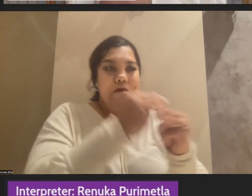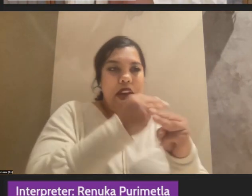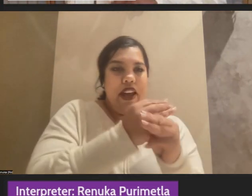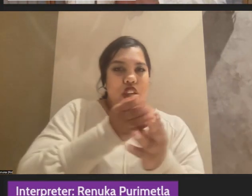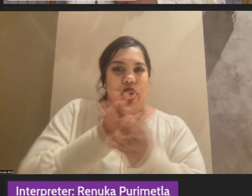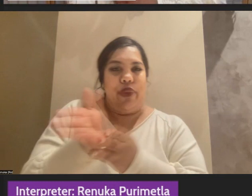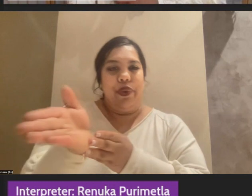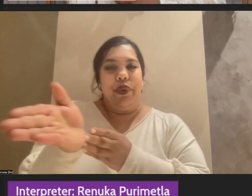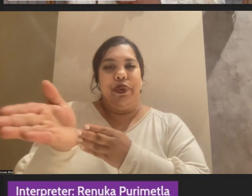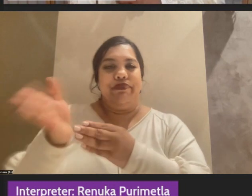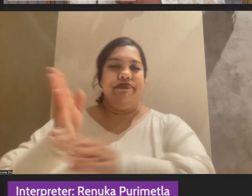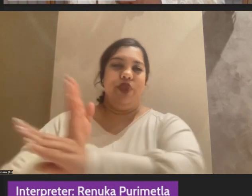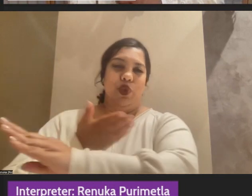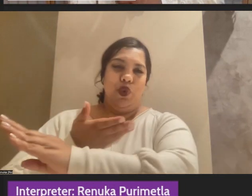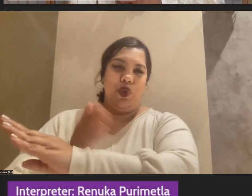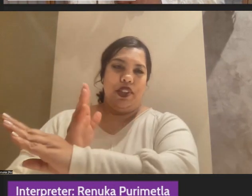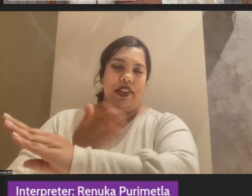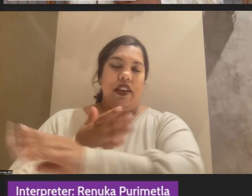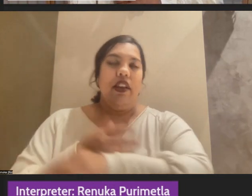So, where in our own lives are we invited